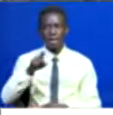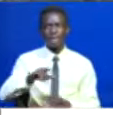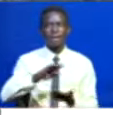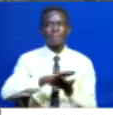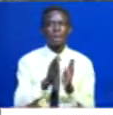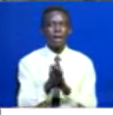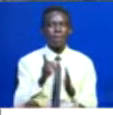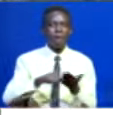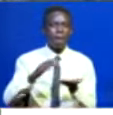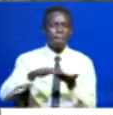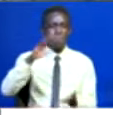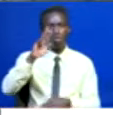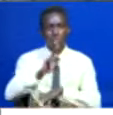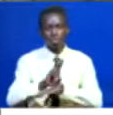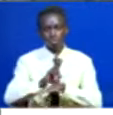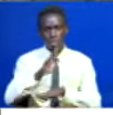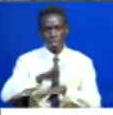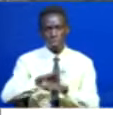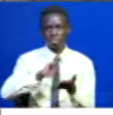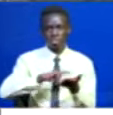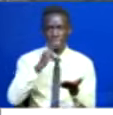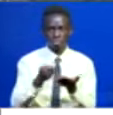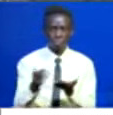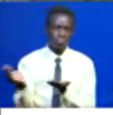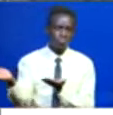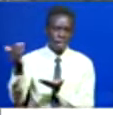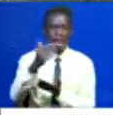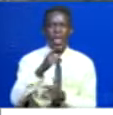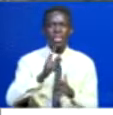resources, and therefore we come here